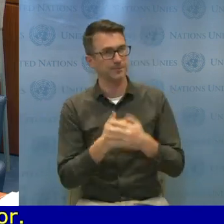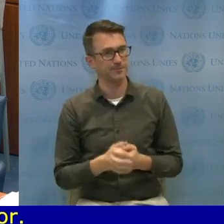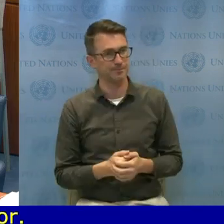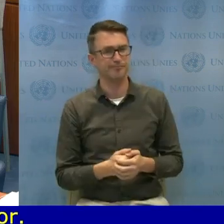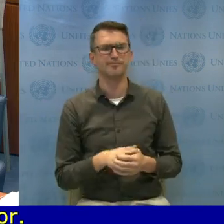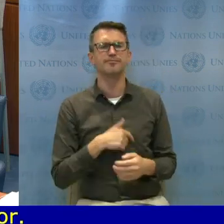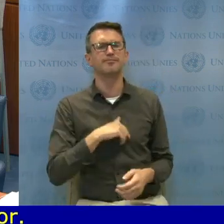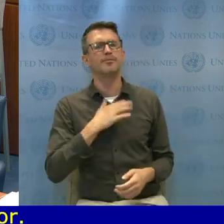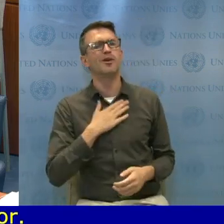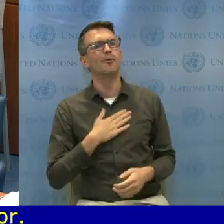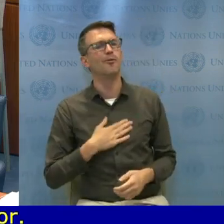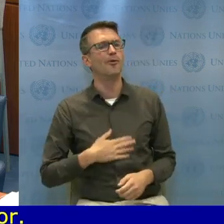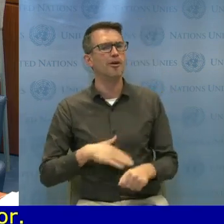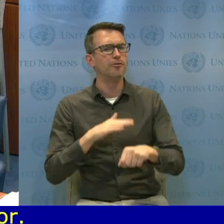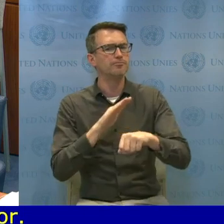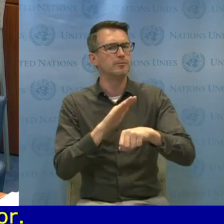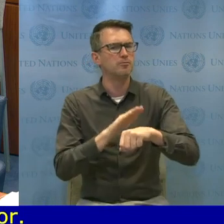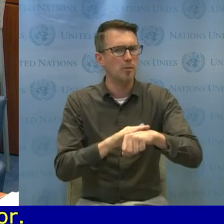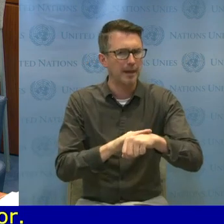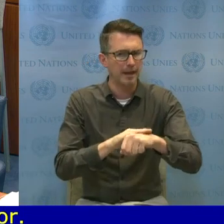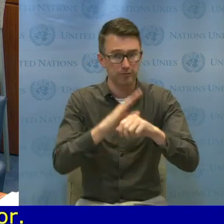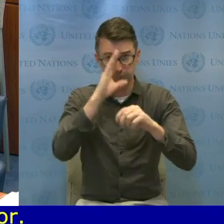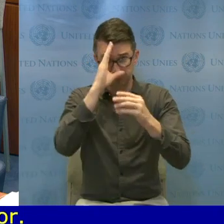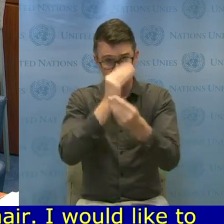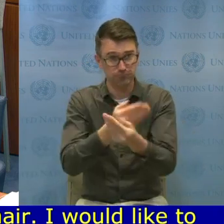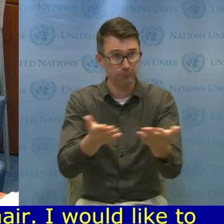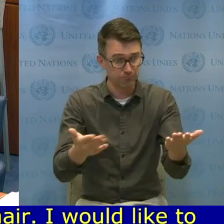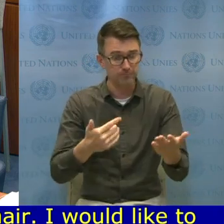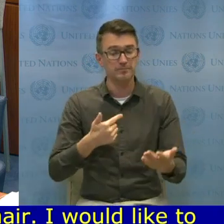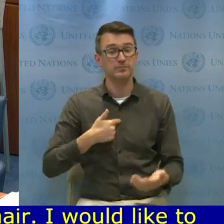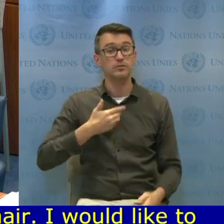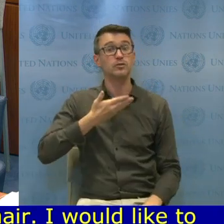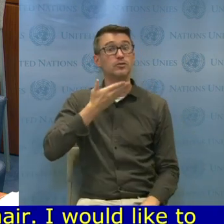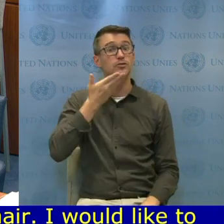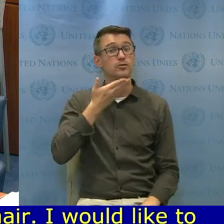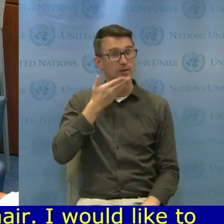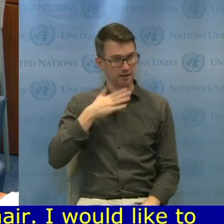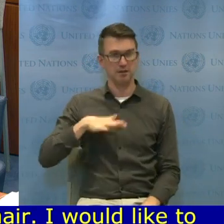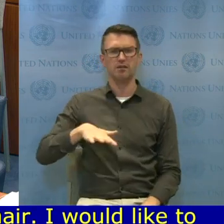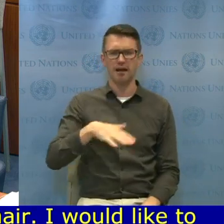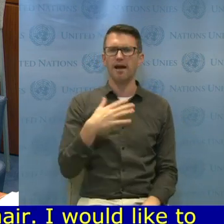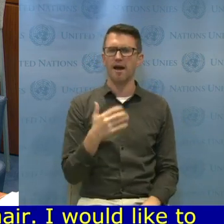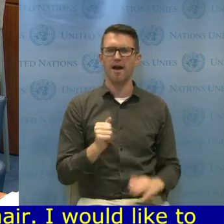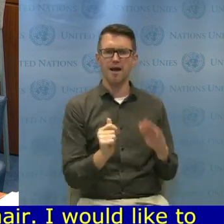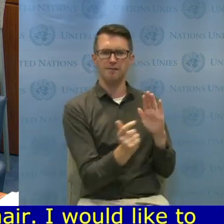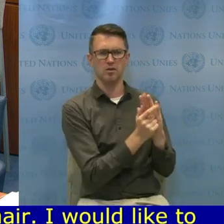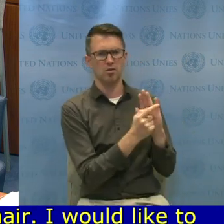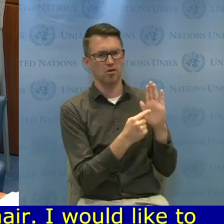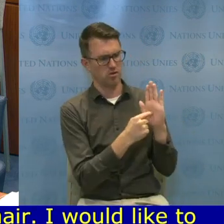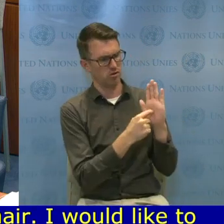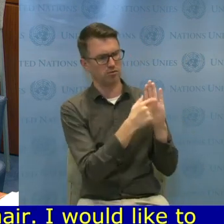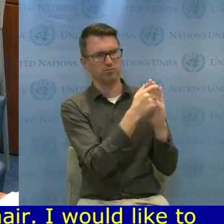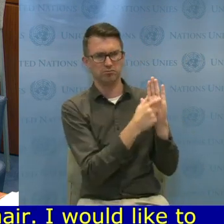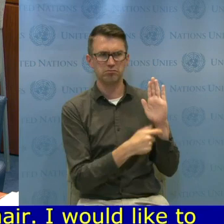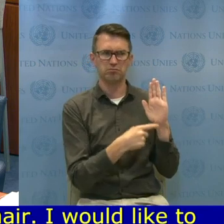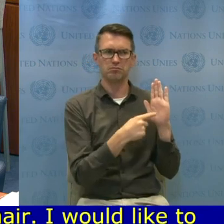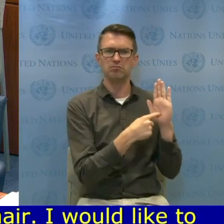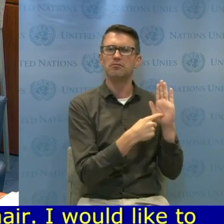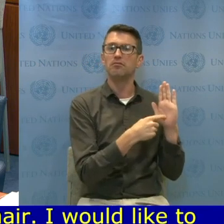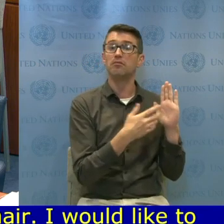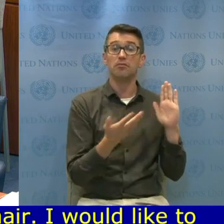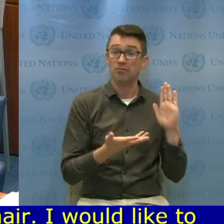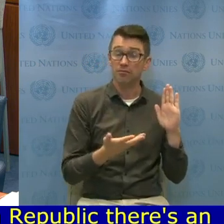care which guarantees for all persons, for inhabitants, equal access to health care.